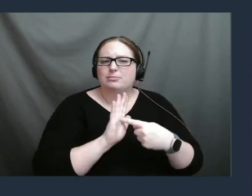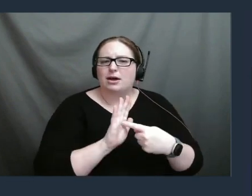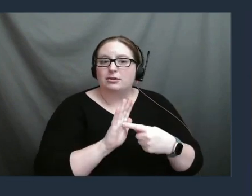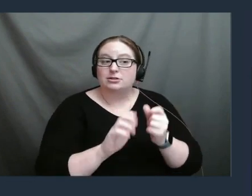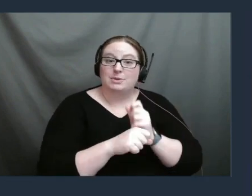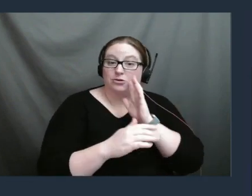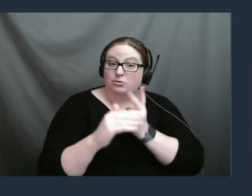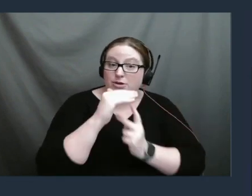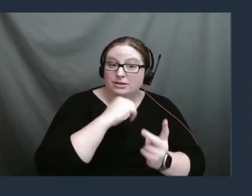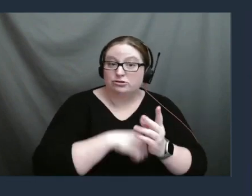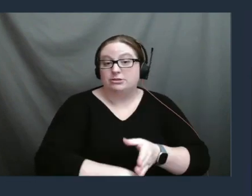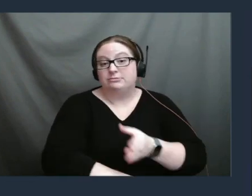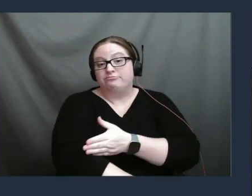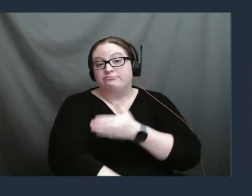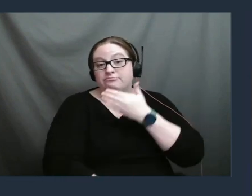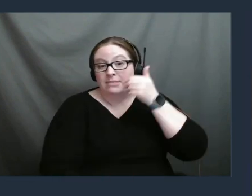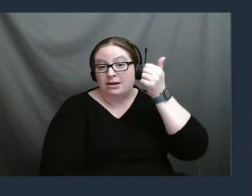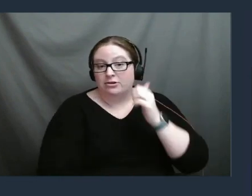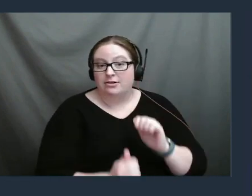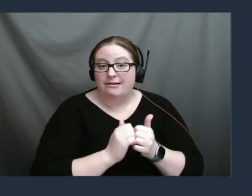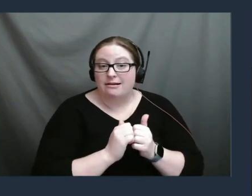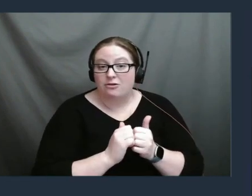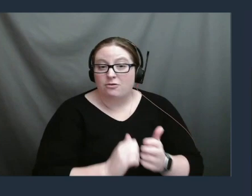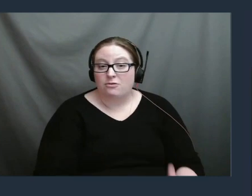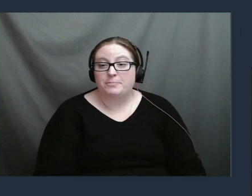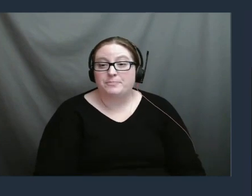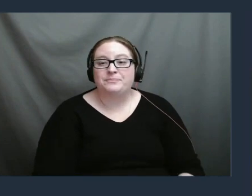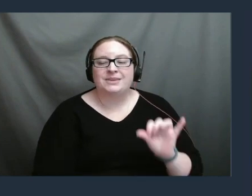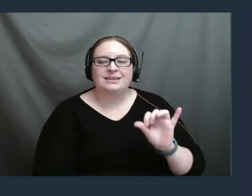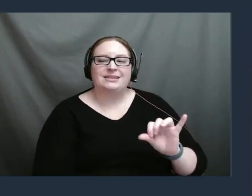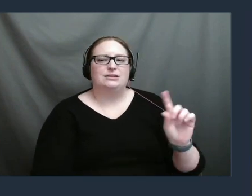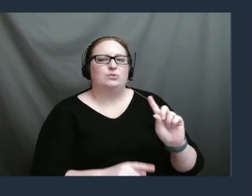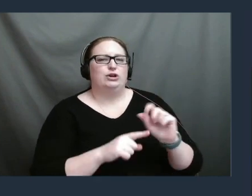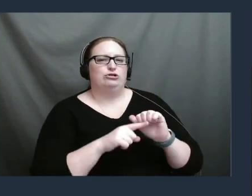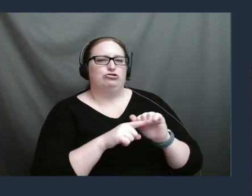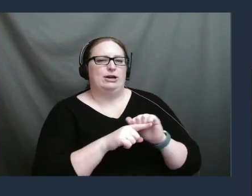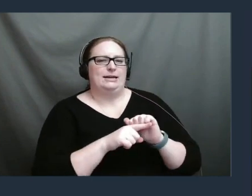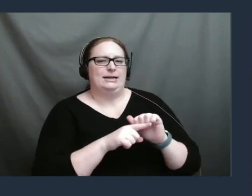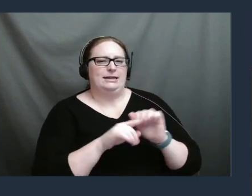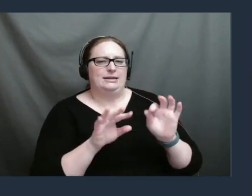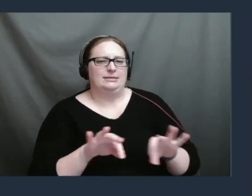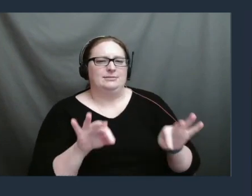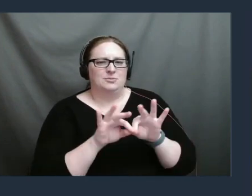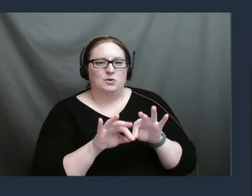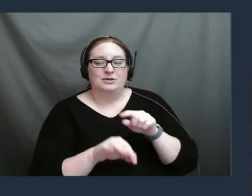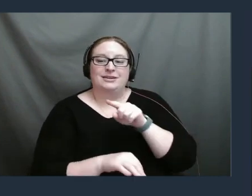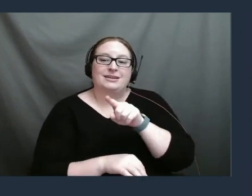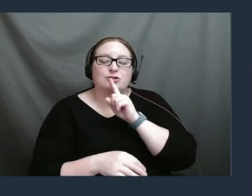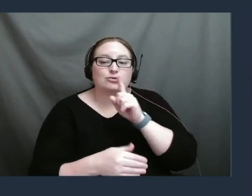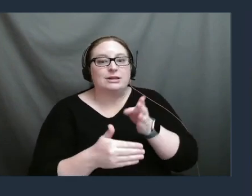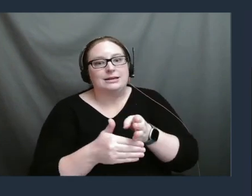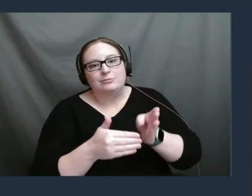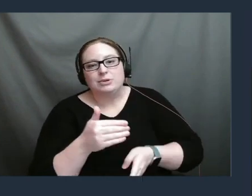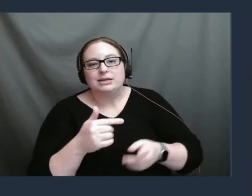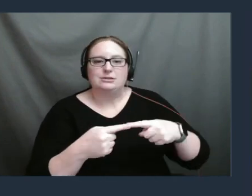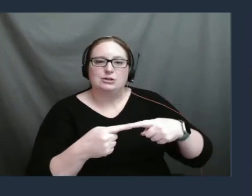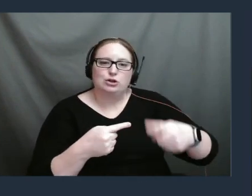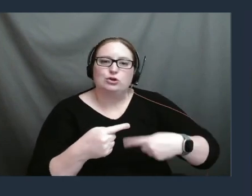even better? And that's where training comes into play. And this really completes the loop in streaming machine